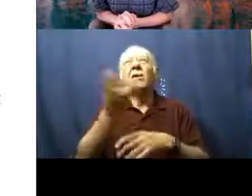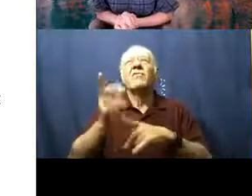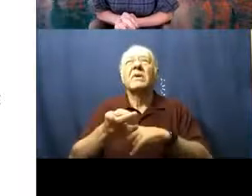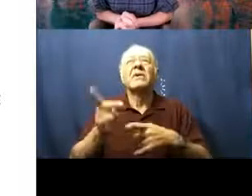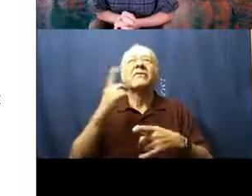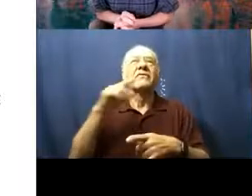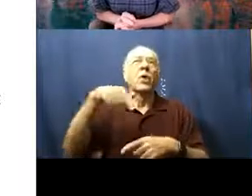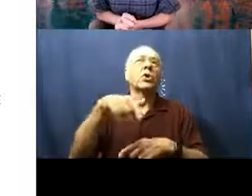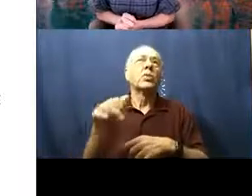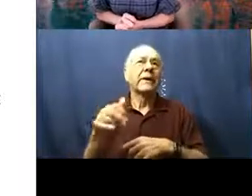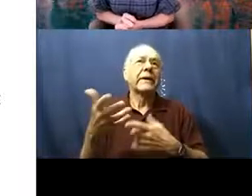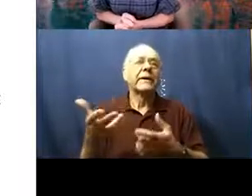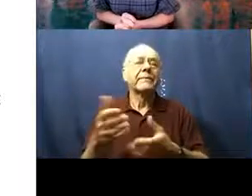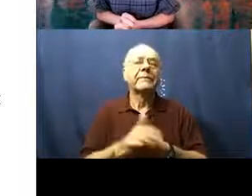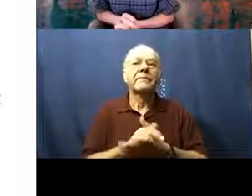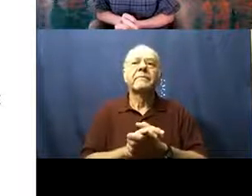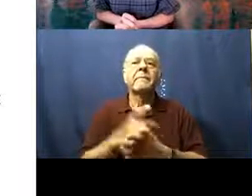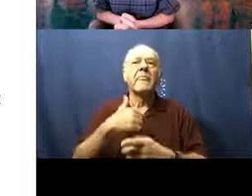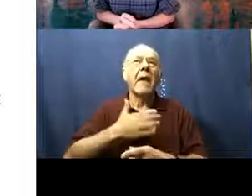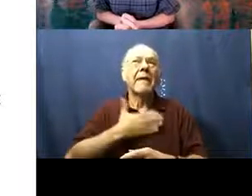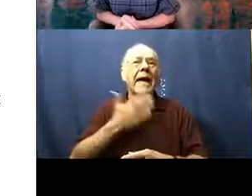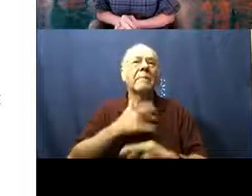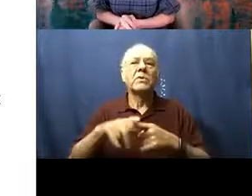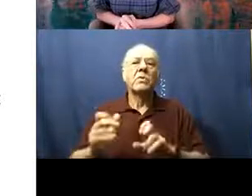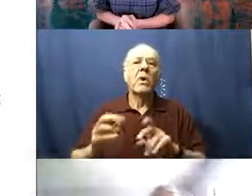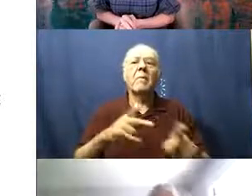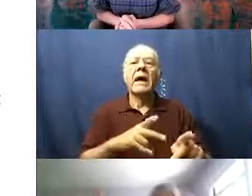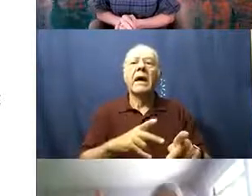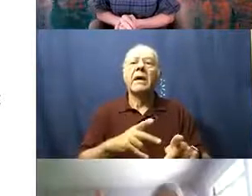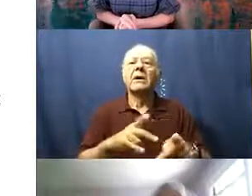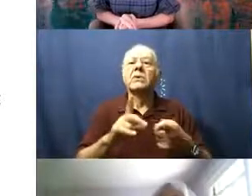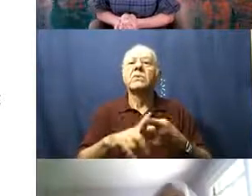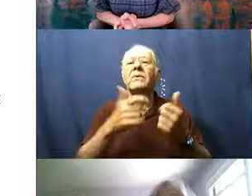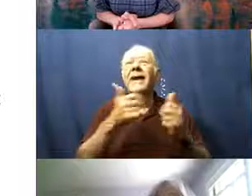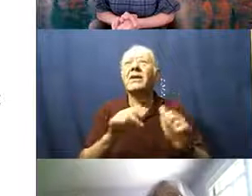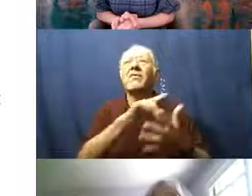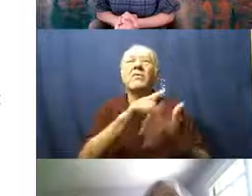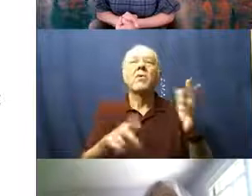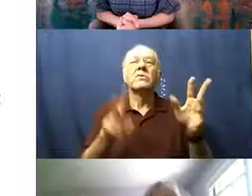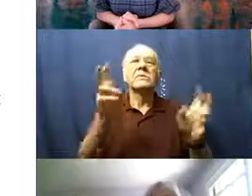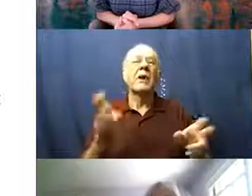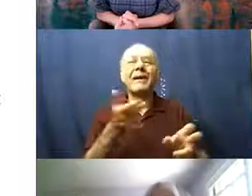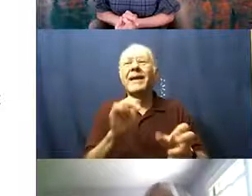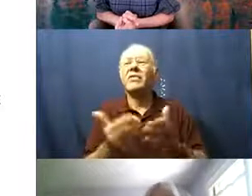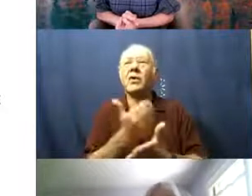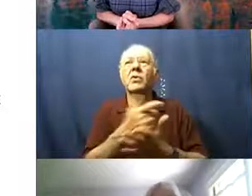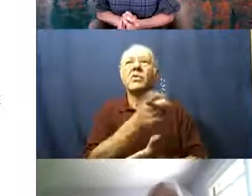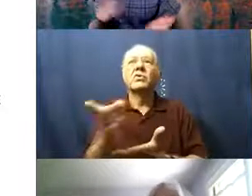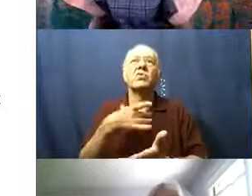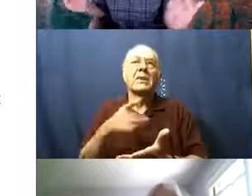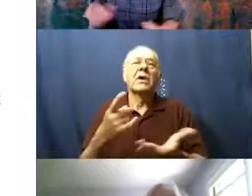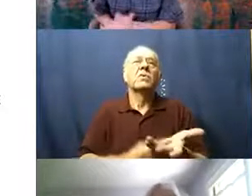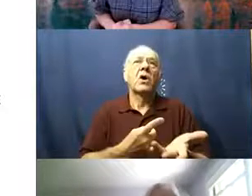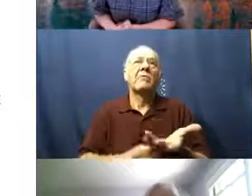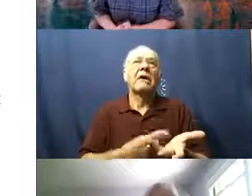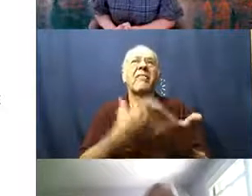do Q&A. I'm happy to go back to any of these topics or anything new that you would like to talk about. And just